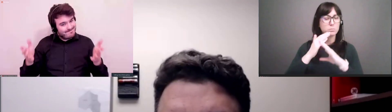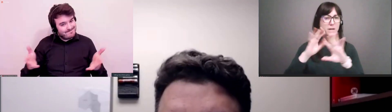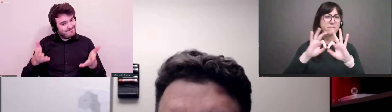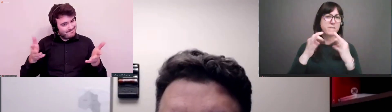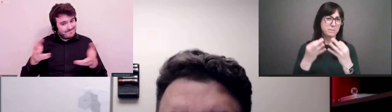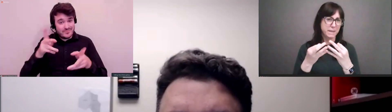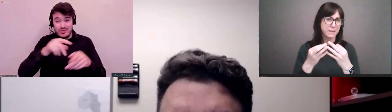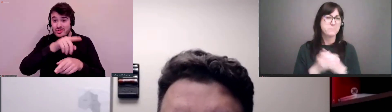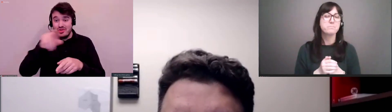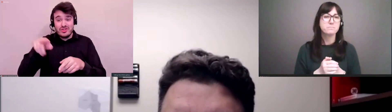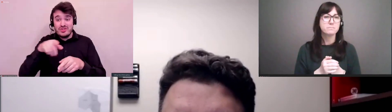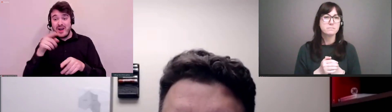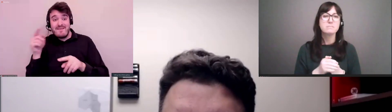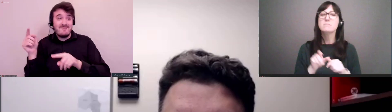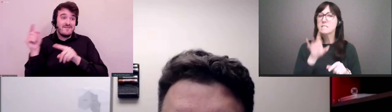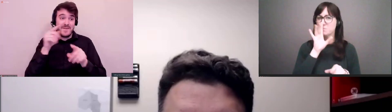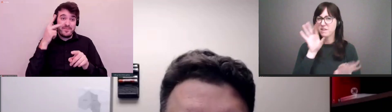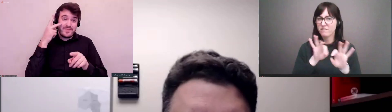visiter